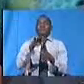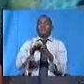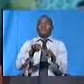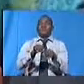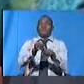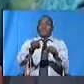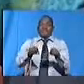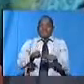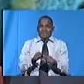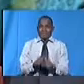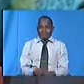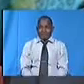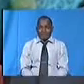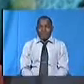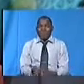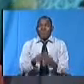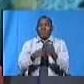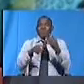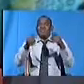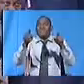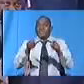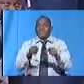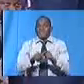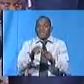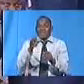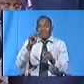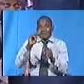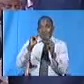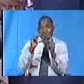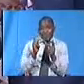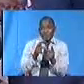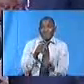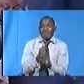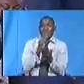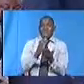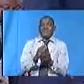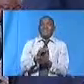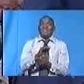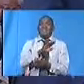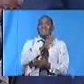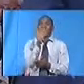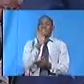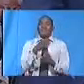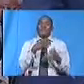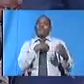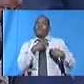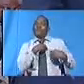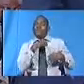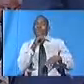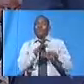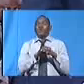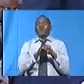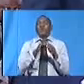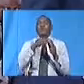And what is the effect if a polling agent does not complain in prescribed form?